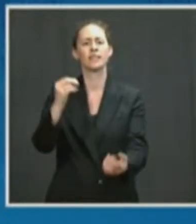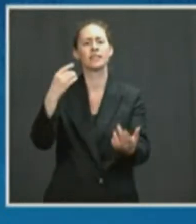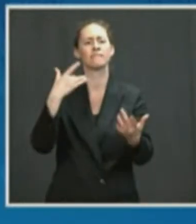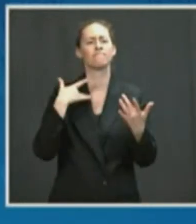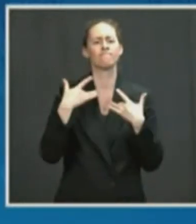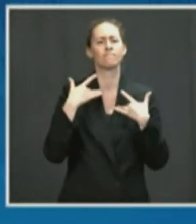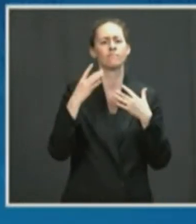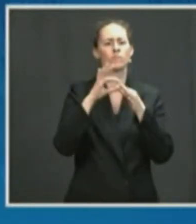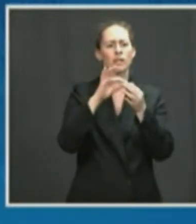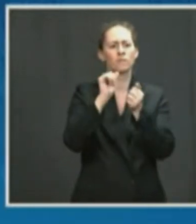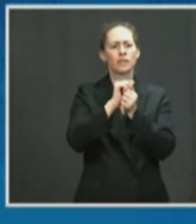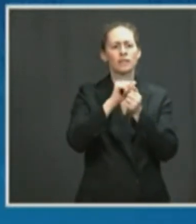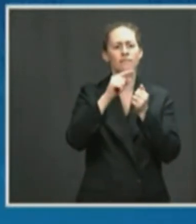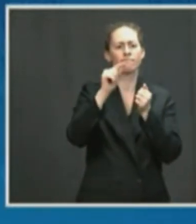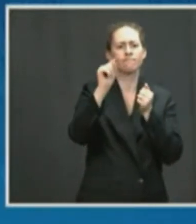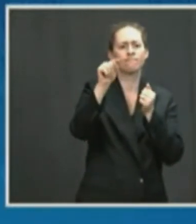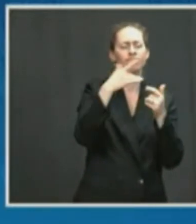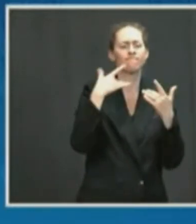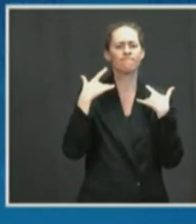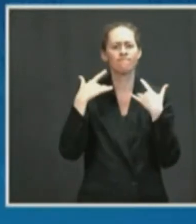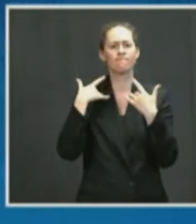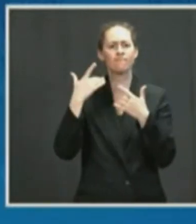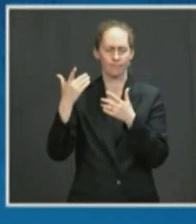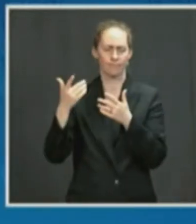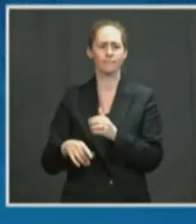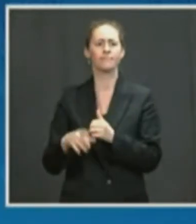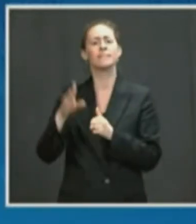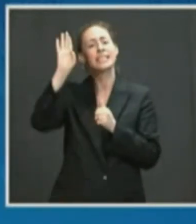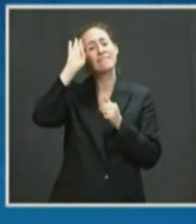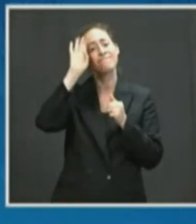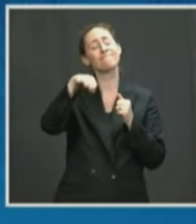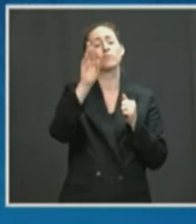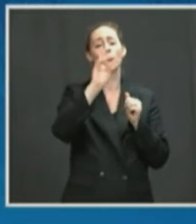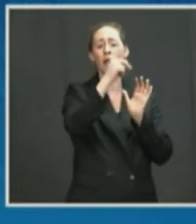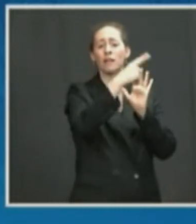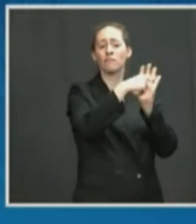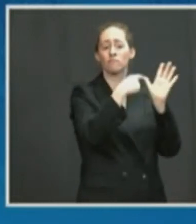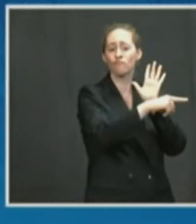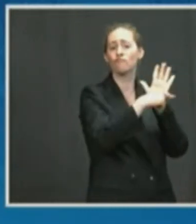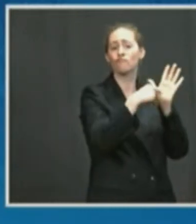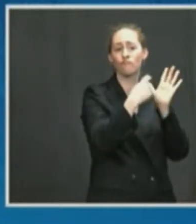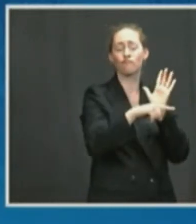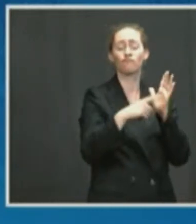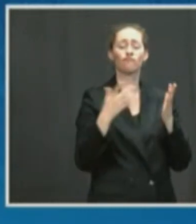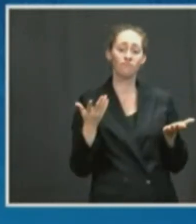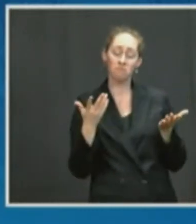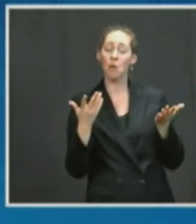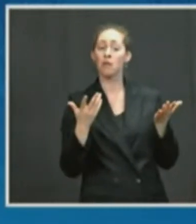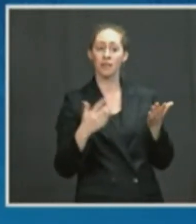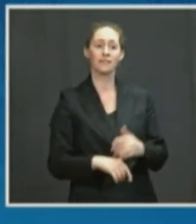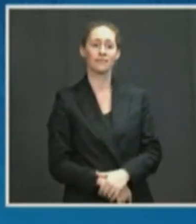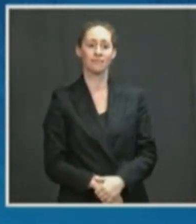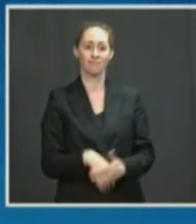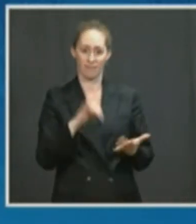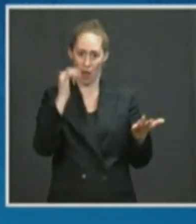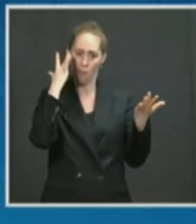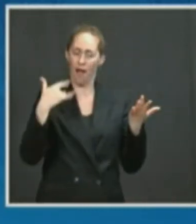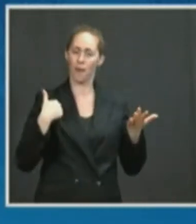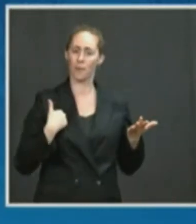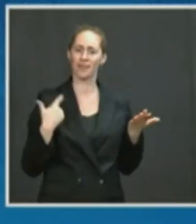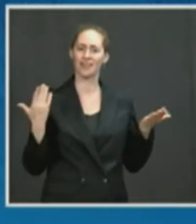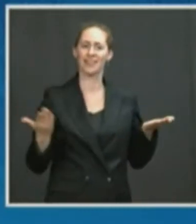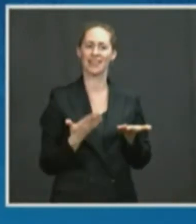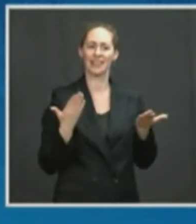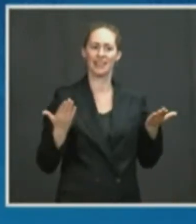attacks or criticism or even concerns, the reason I am here in Guatemala as my first trip